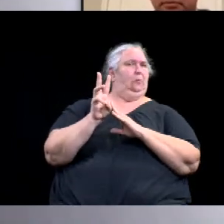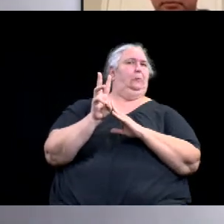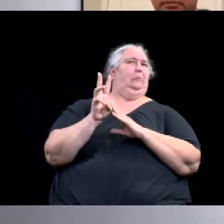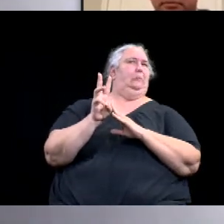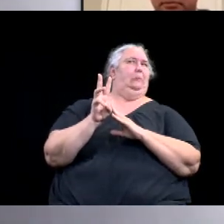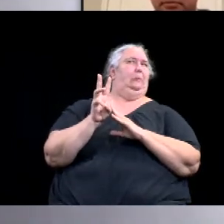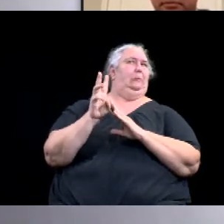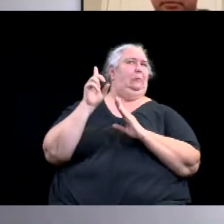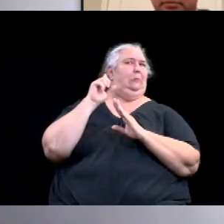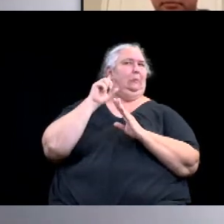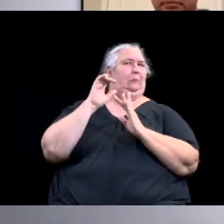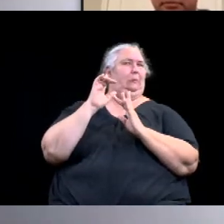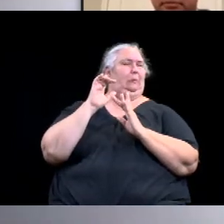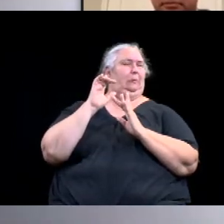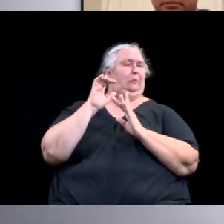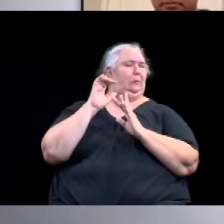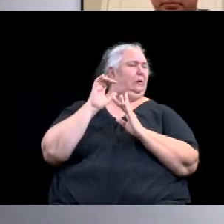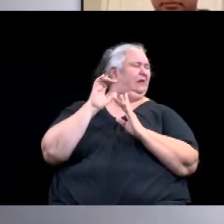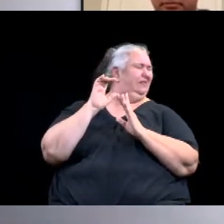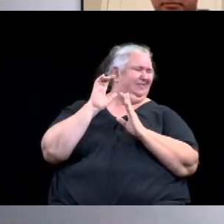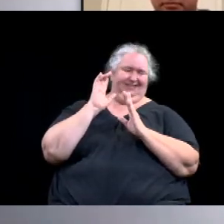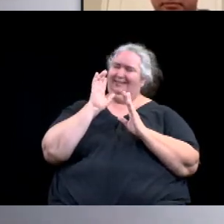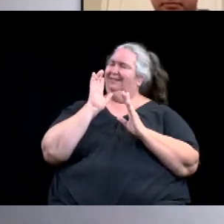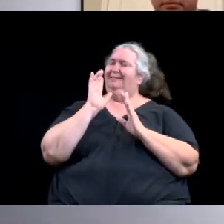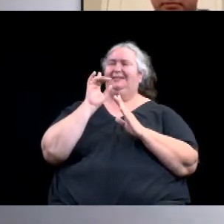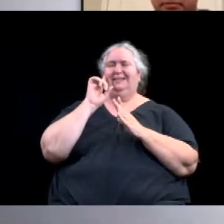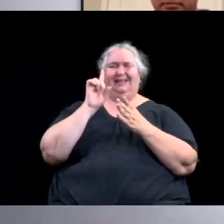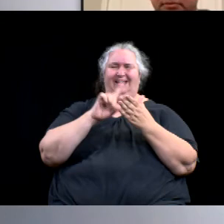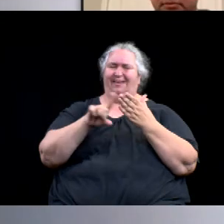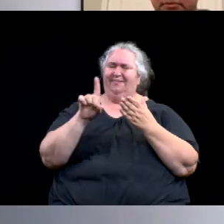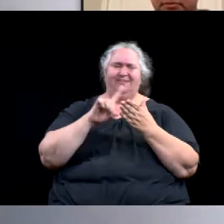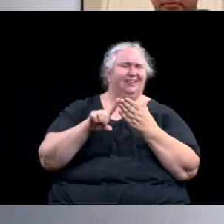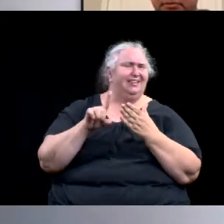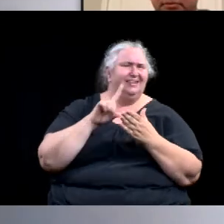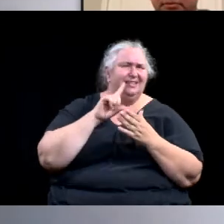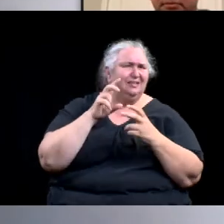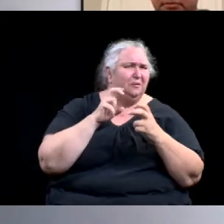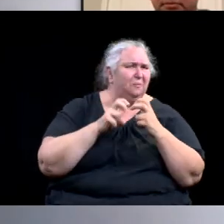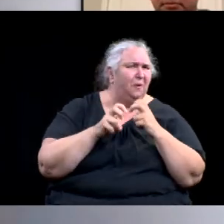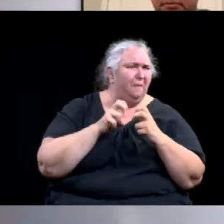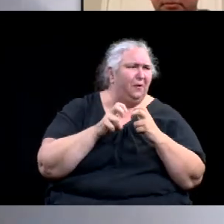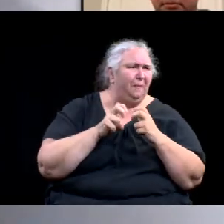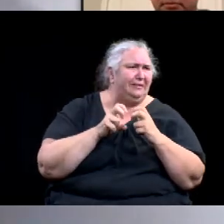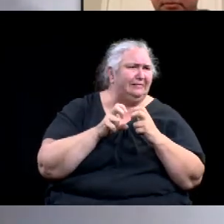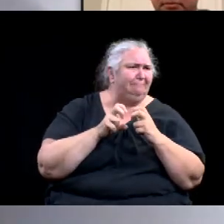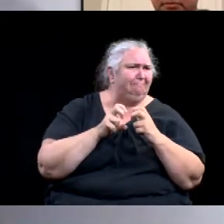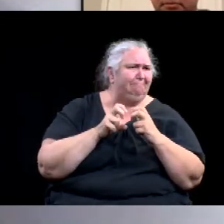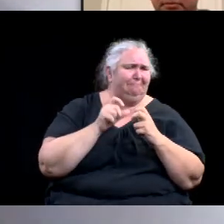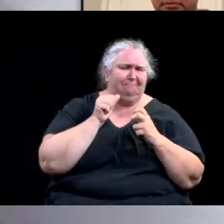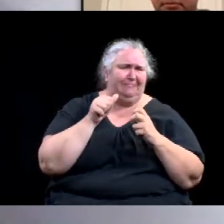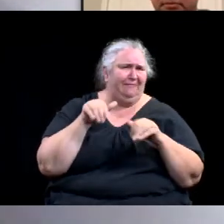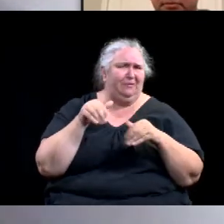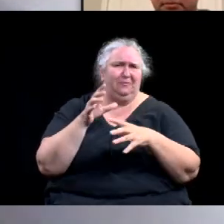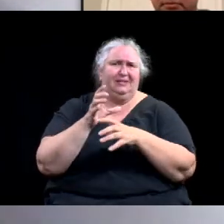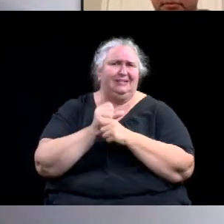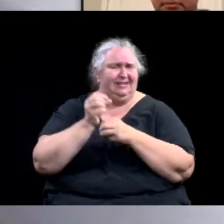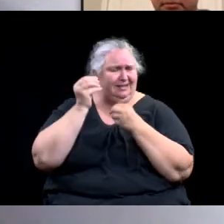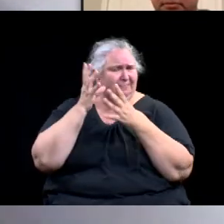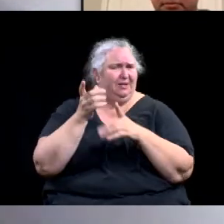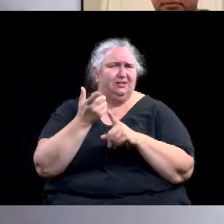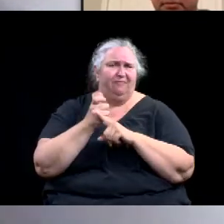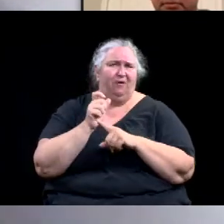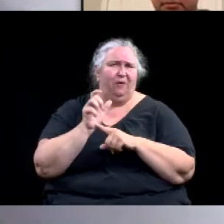received any information from your city on the corrections of they're going to do to the property.